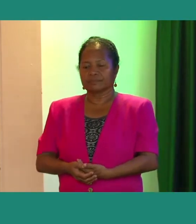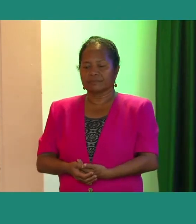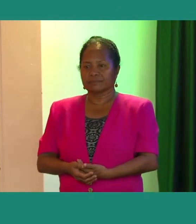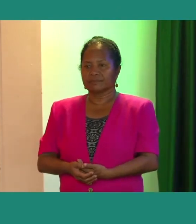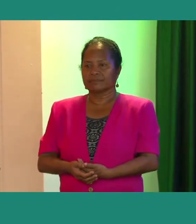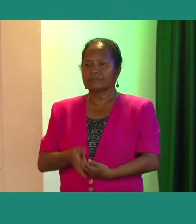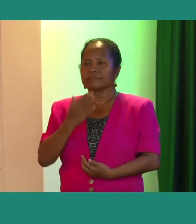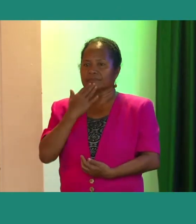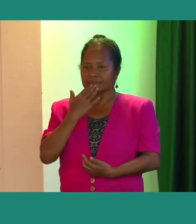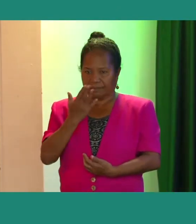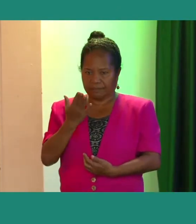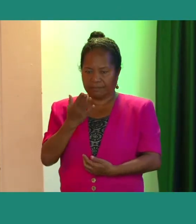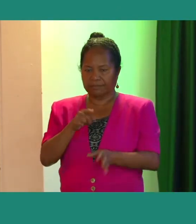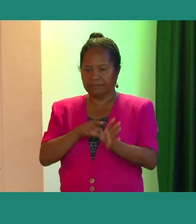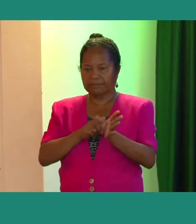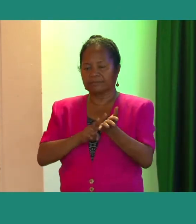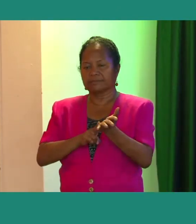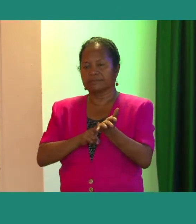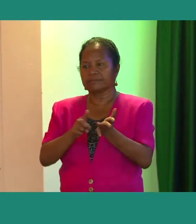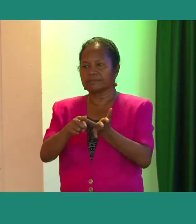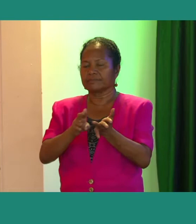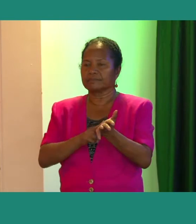Thank you very much, Yvonne, for that